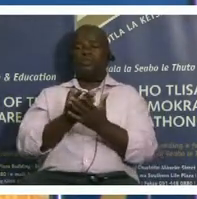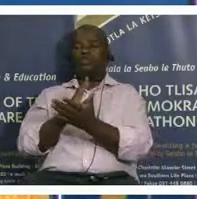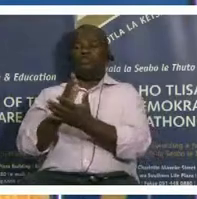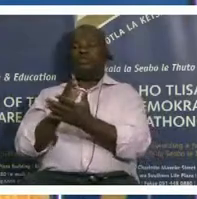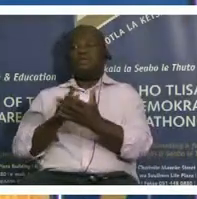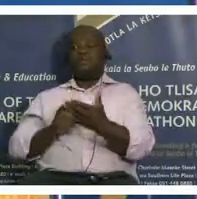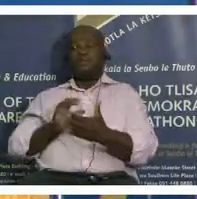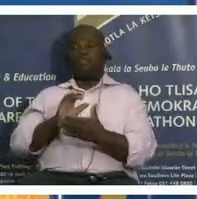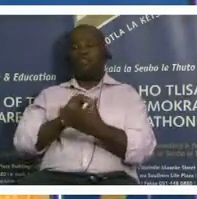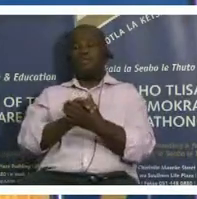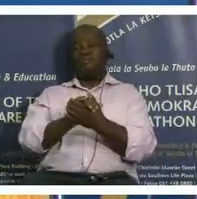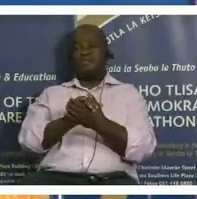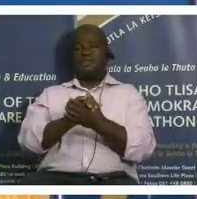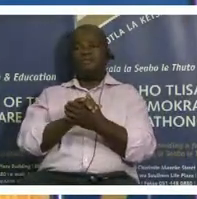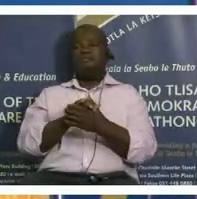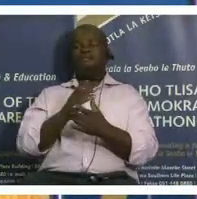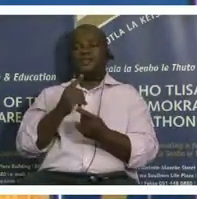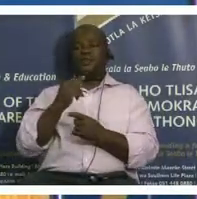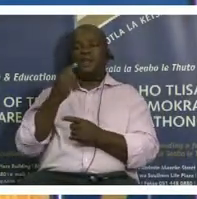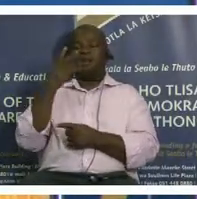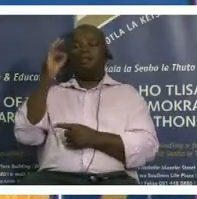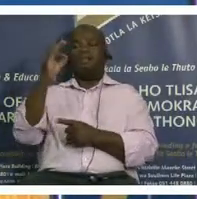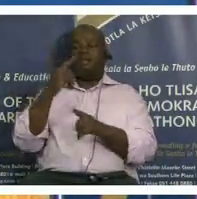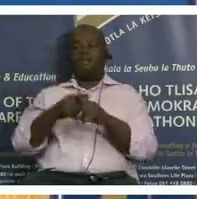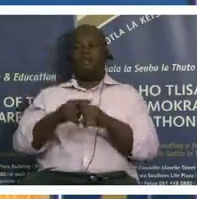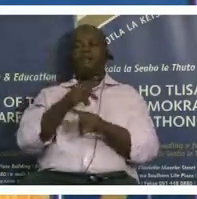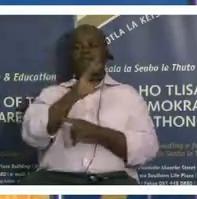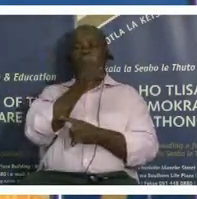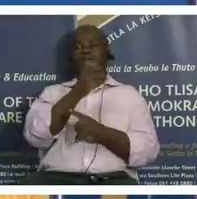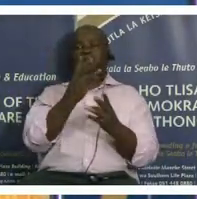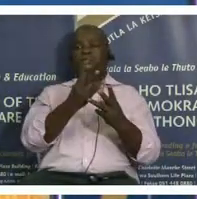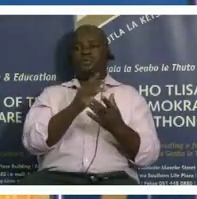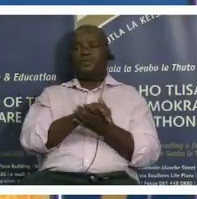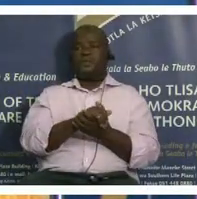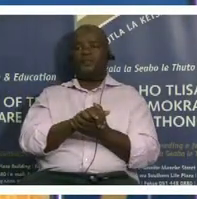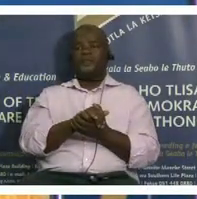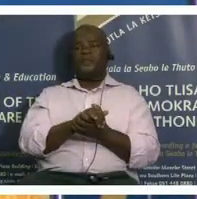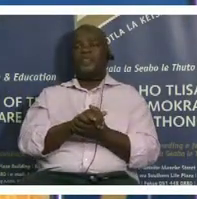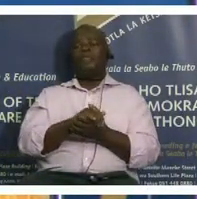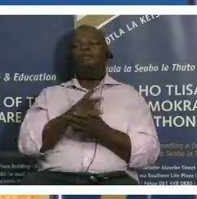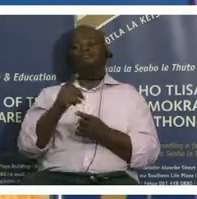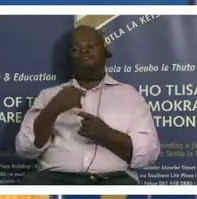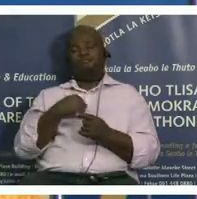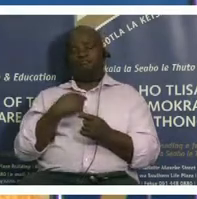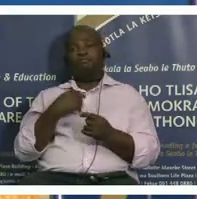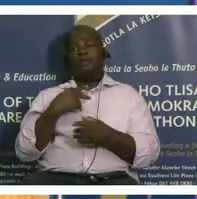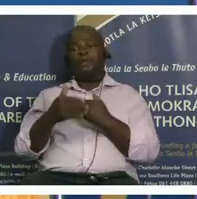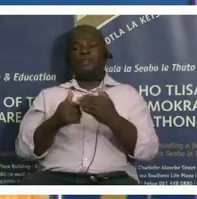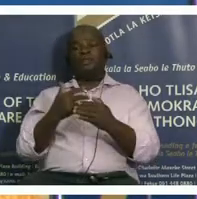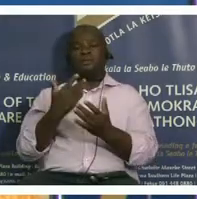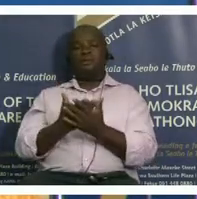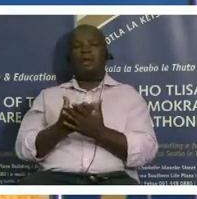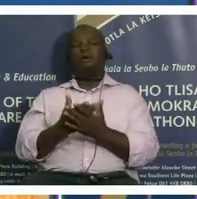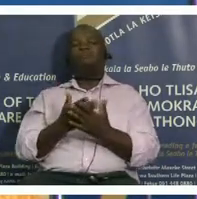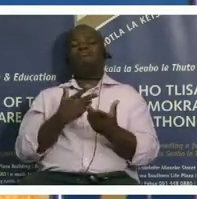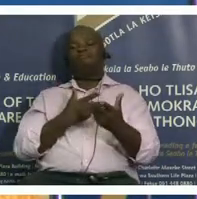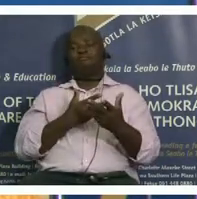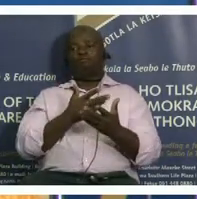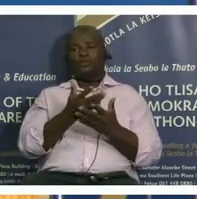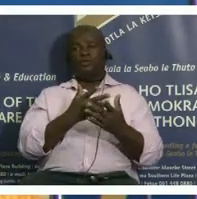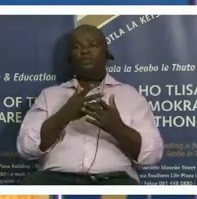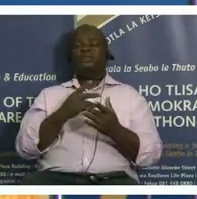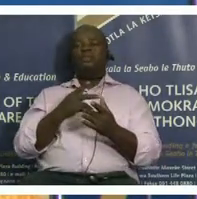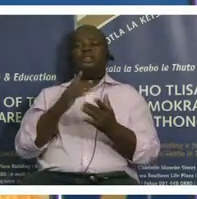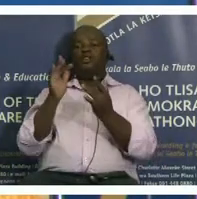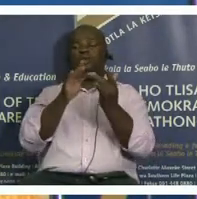commitment between government and the people of the Free State. Consultation processes using a combination of